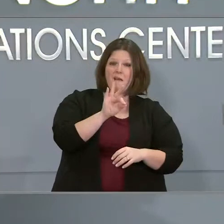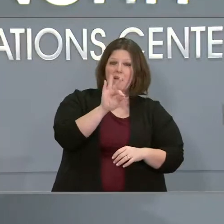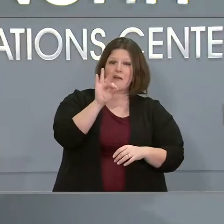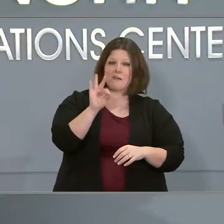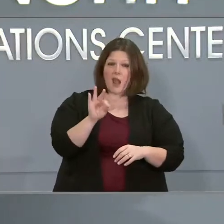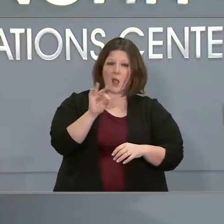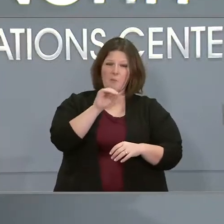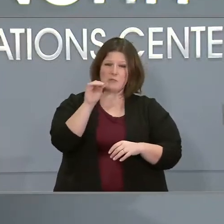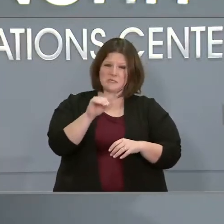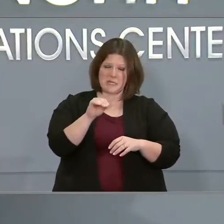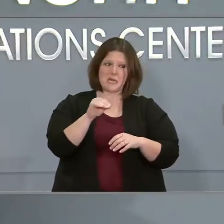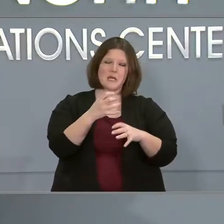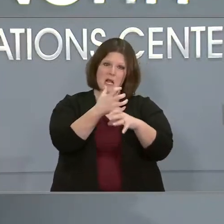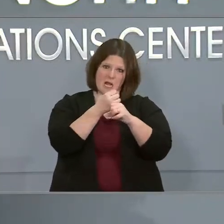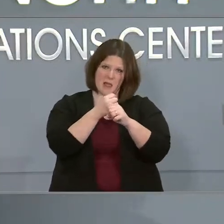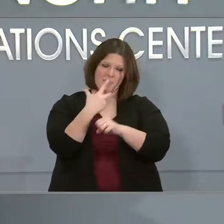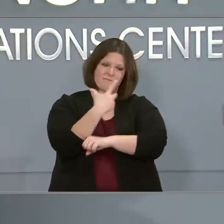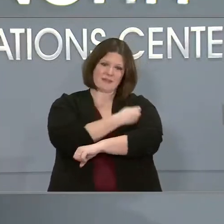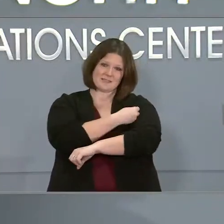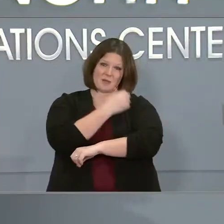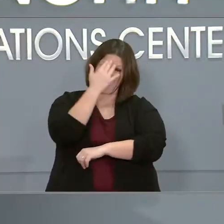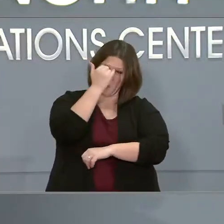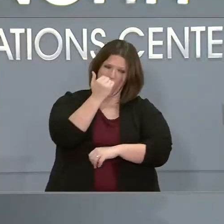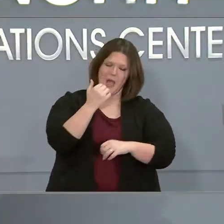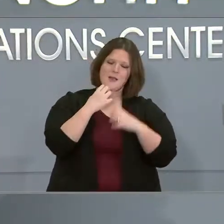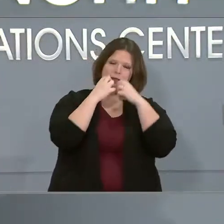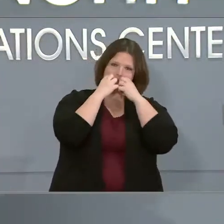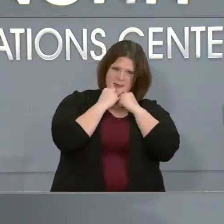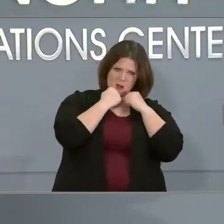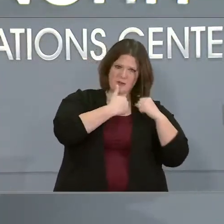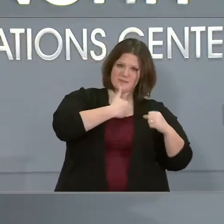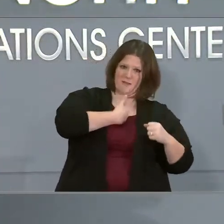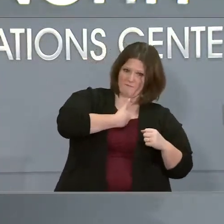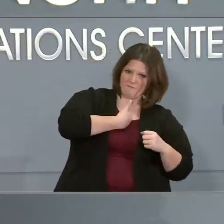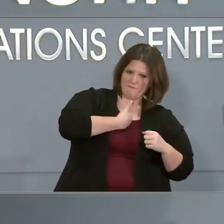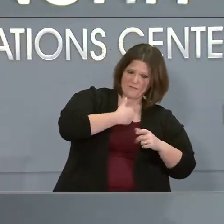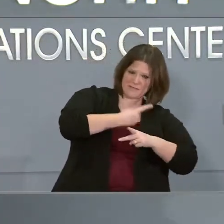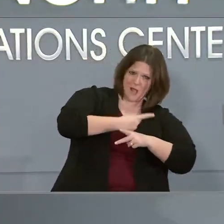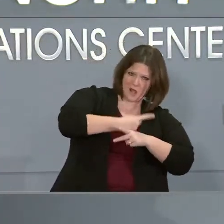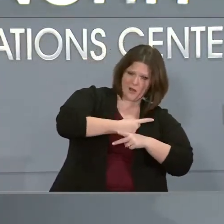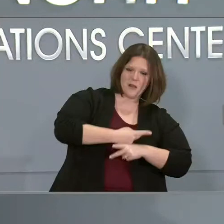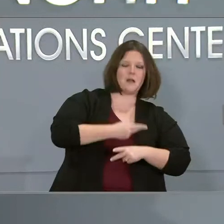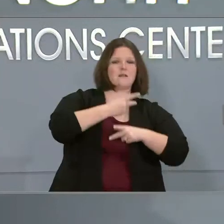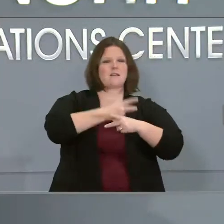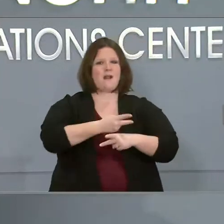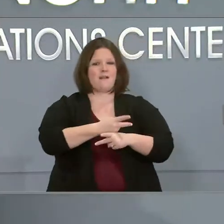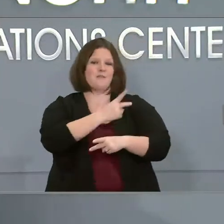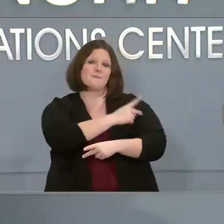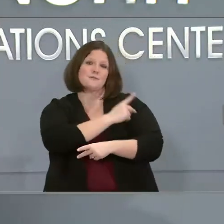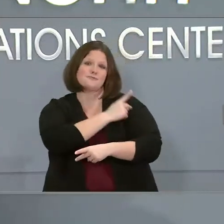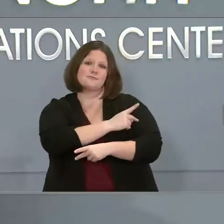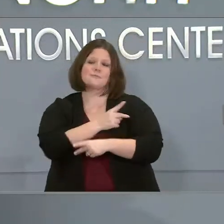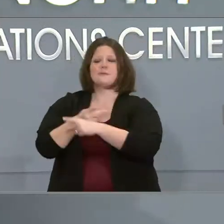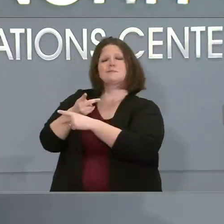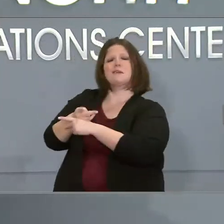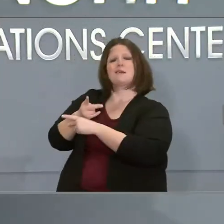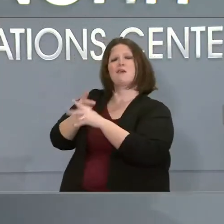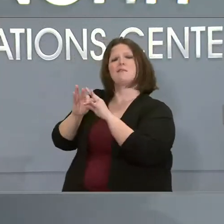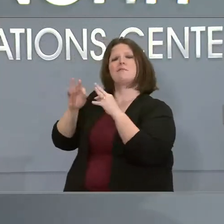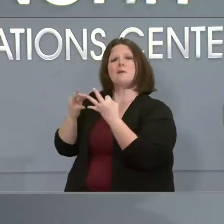vaccinated because they cared about themselves, their families, and their patients. And I think we